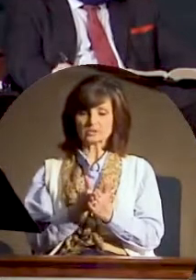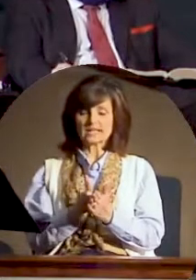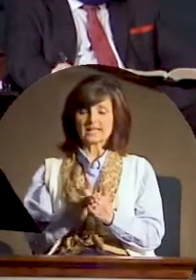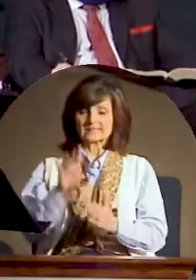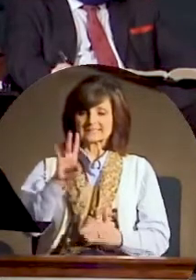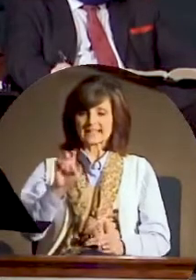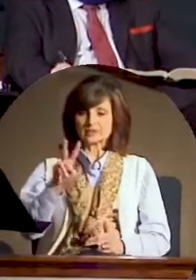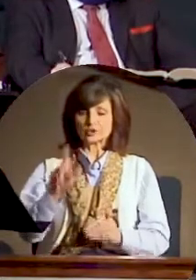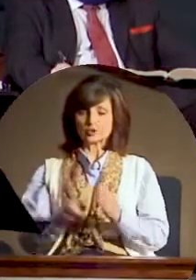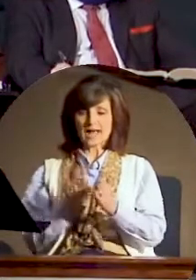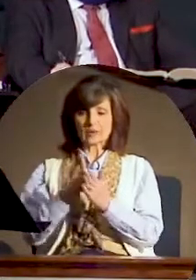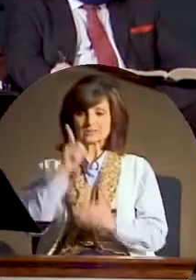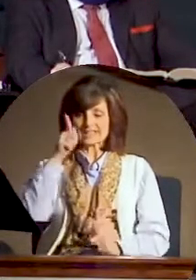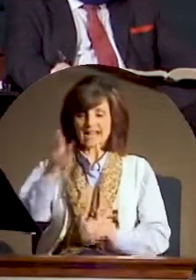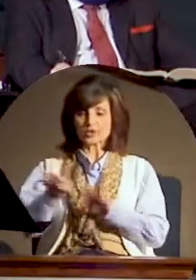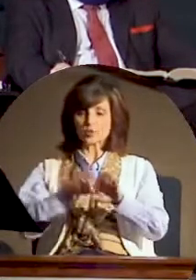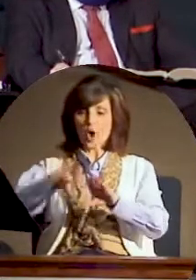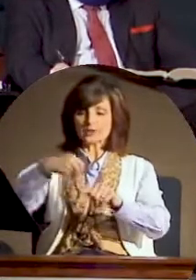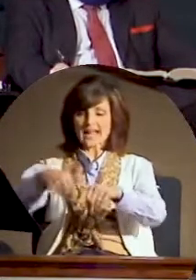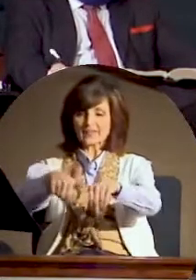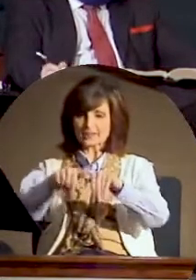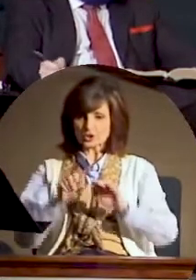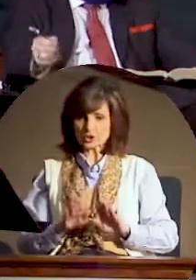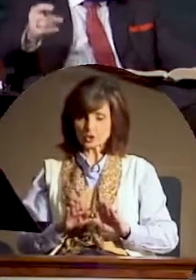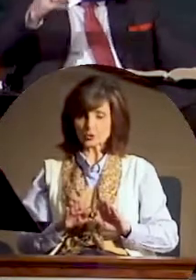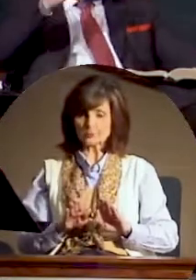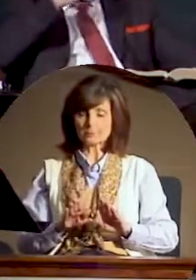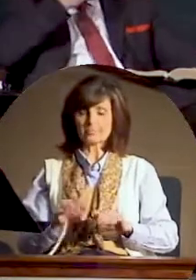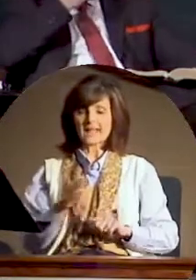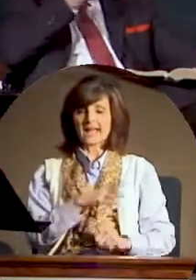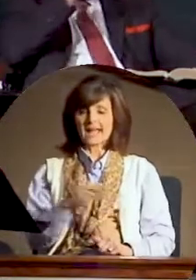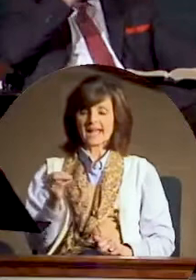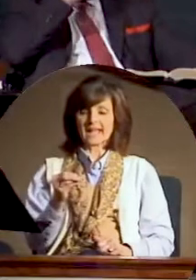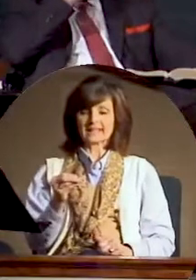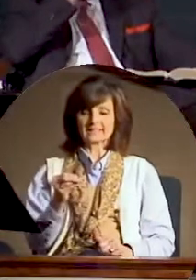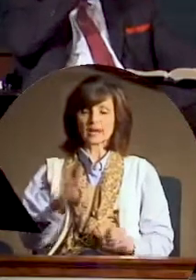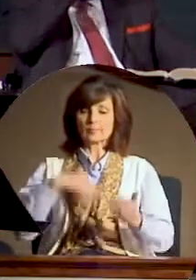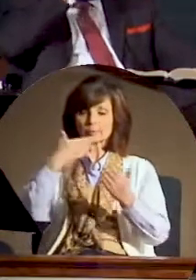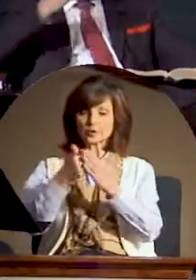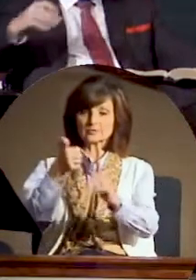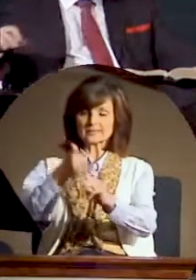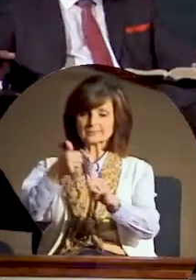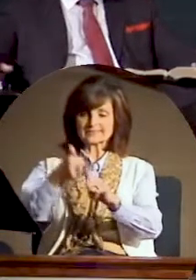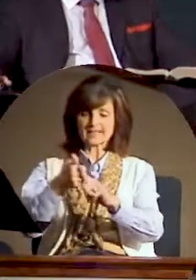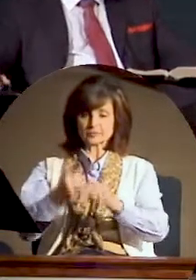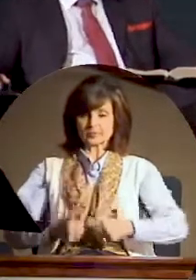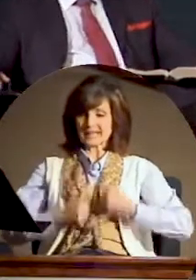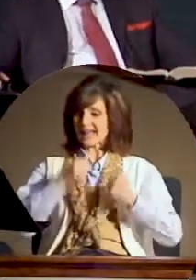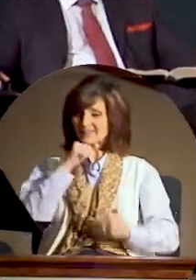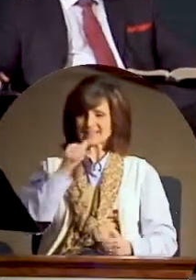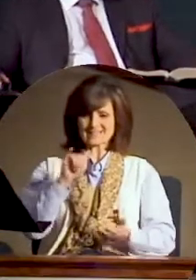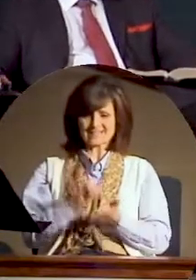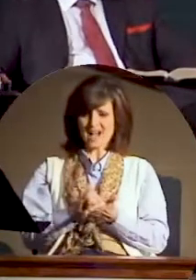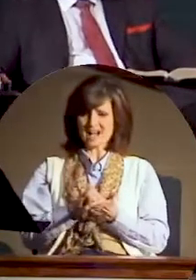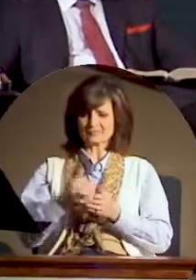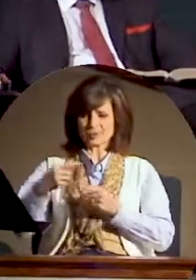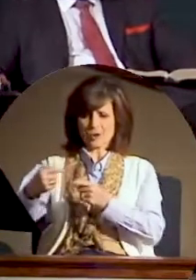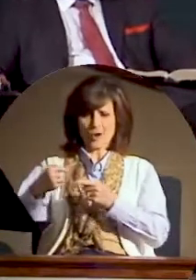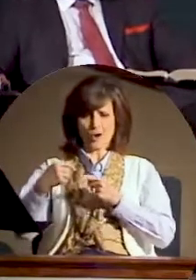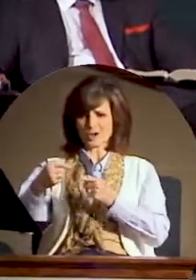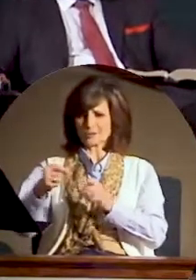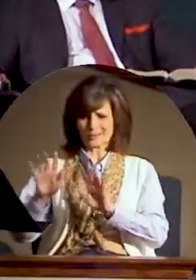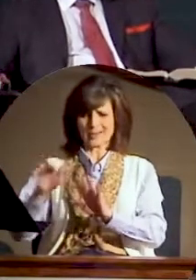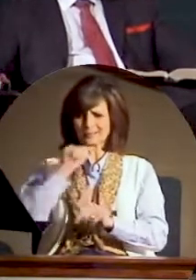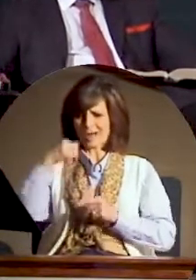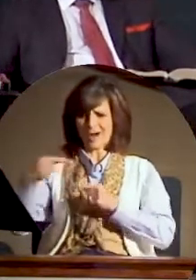out of that tomb and declared himself to be alive by many infallible truths. That ain't up for debate, friend. Hey, I don't believe he